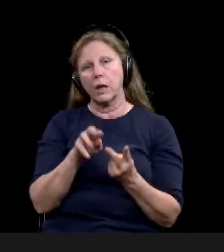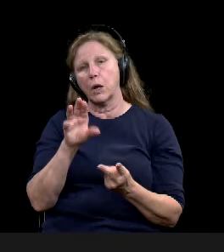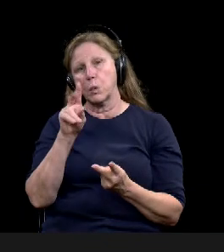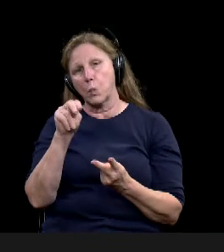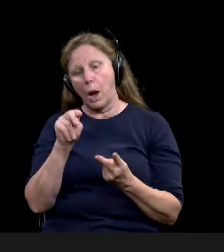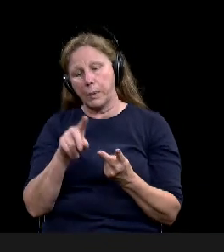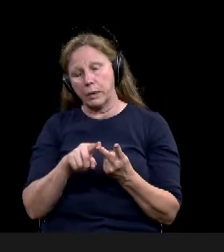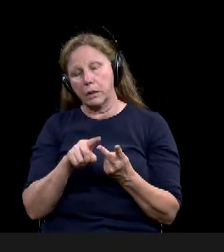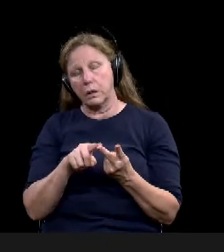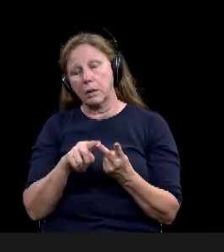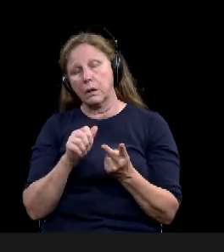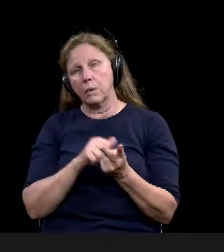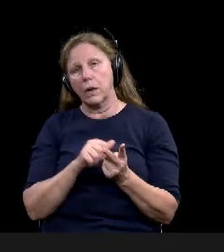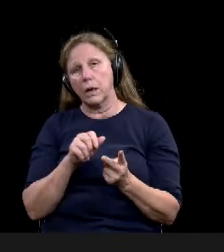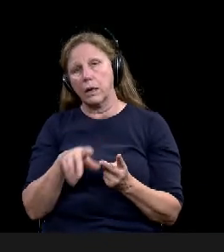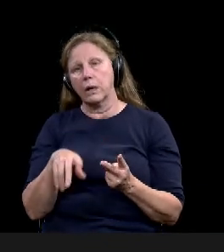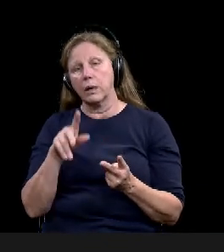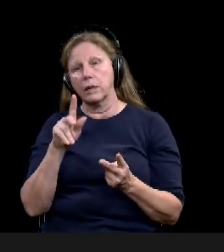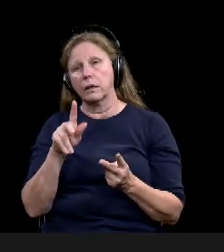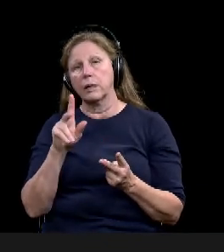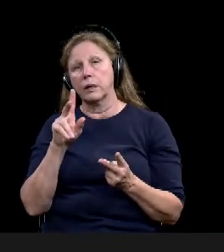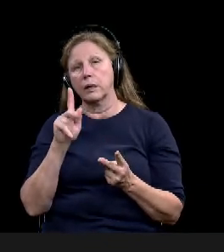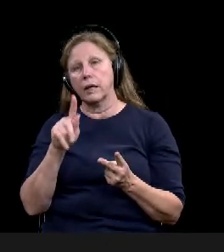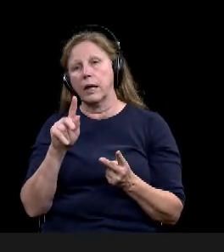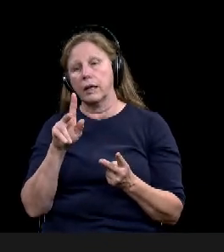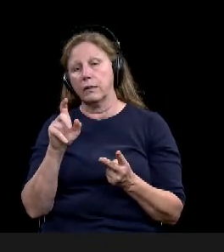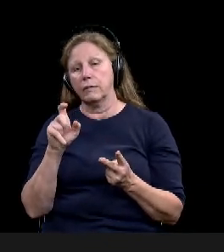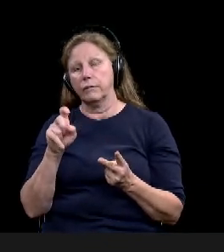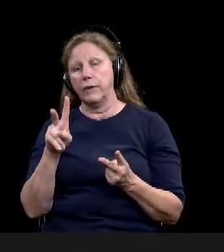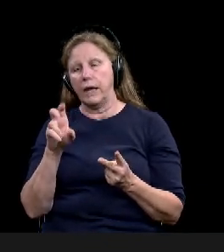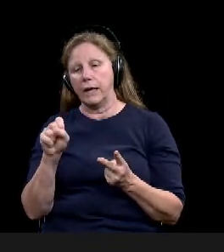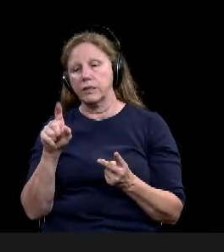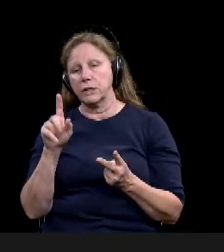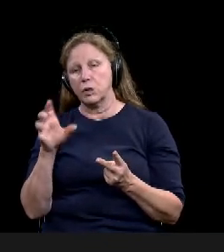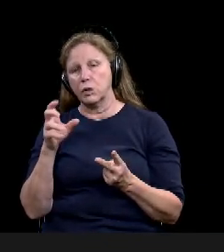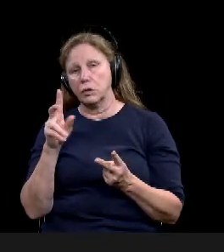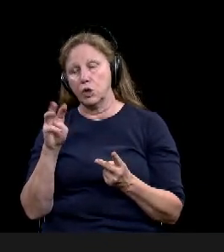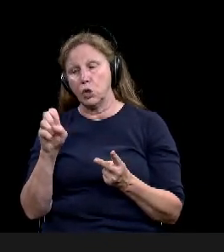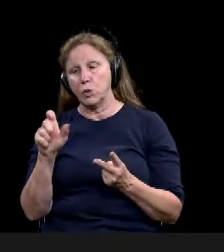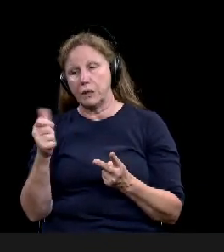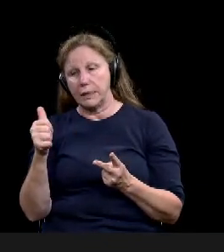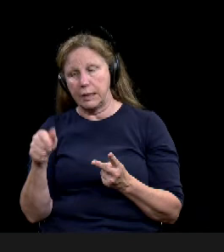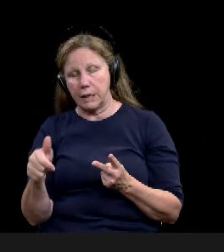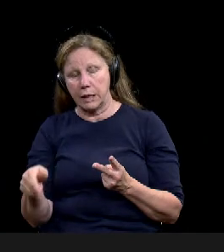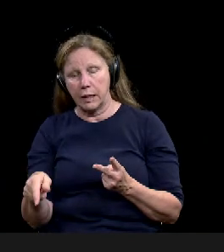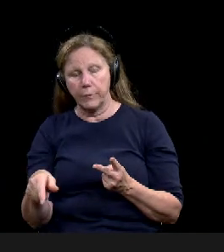Rhiannon, I've allowed you to talk. If you want to ask, go ahead and ask your first question.